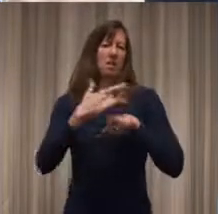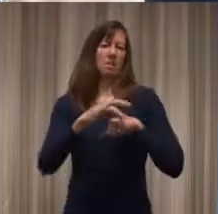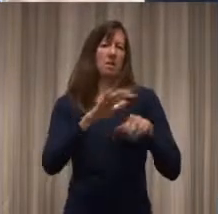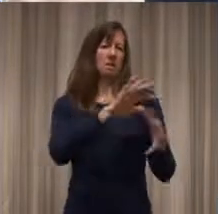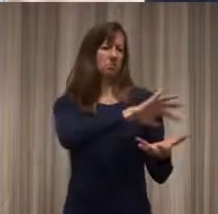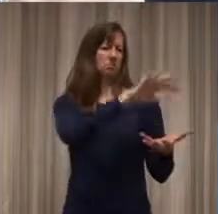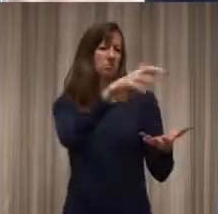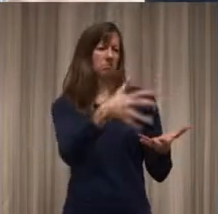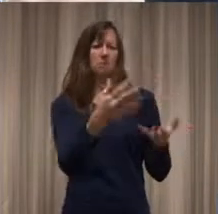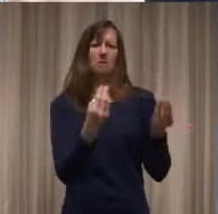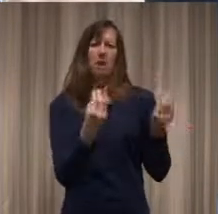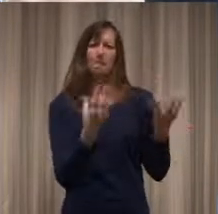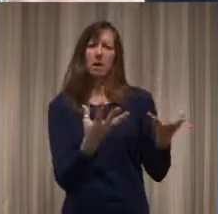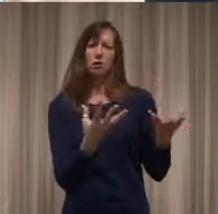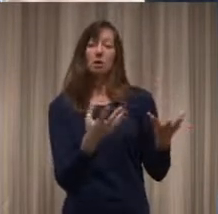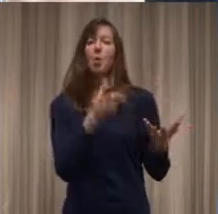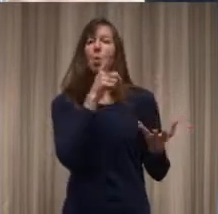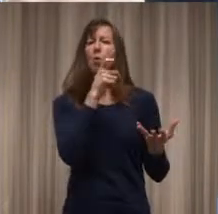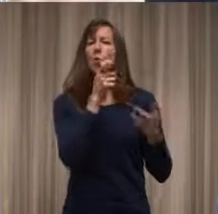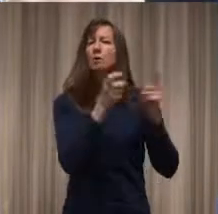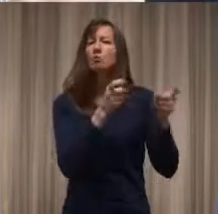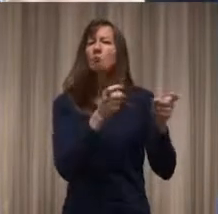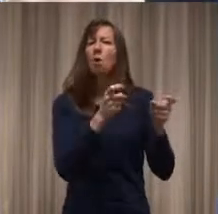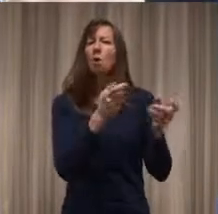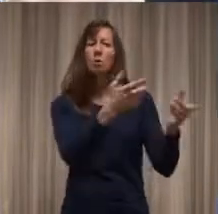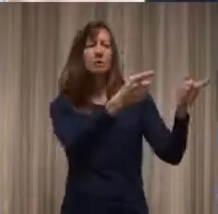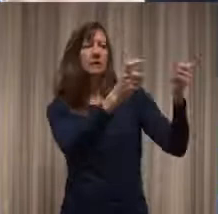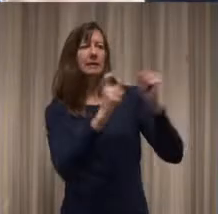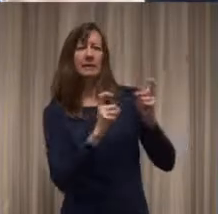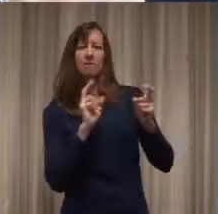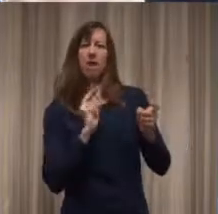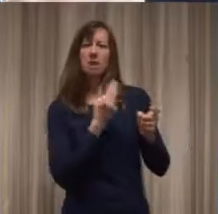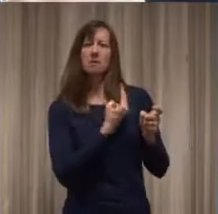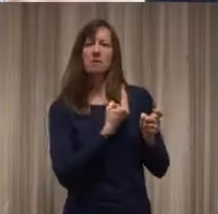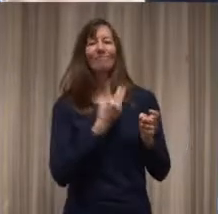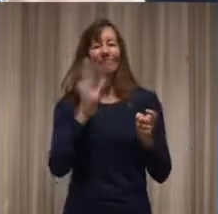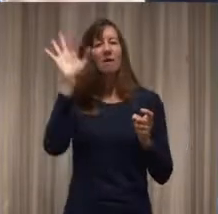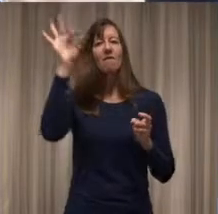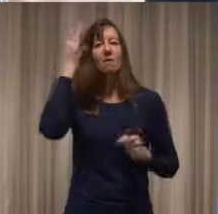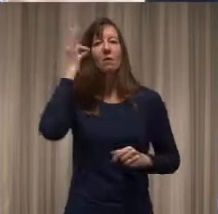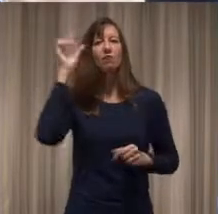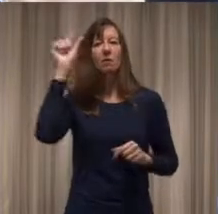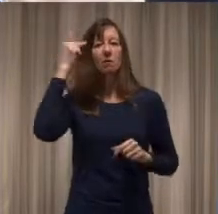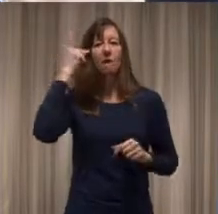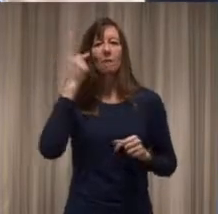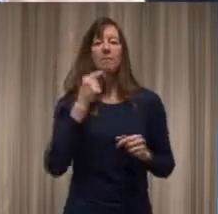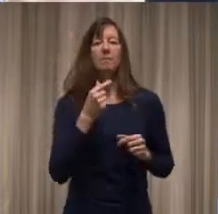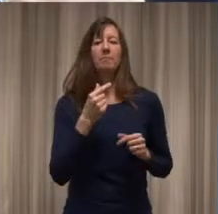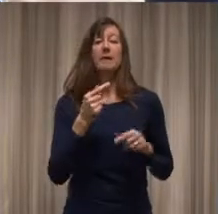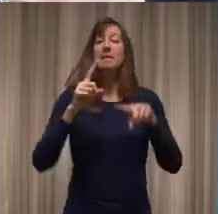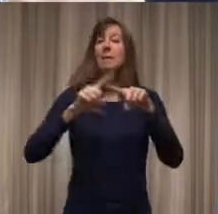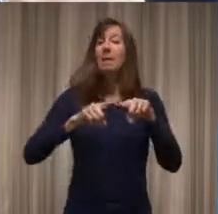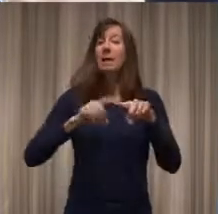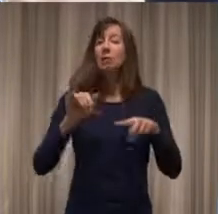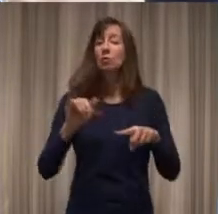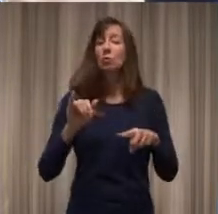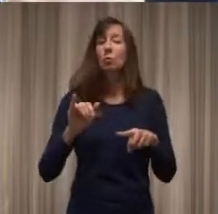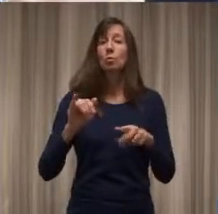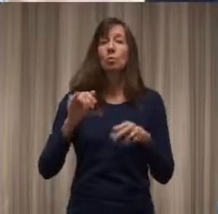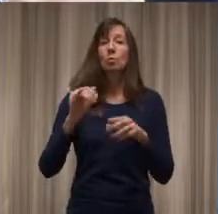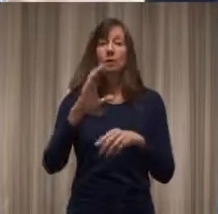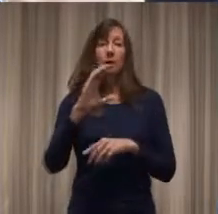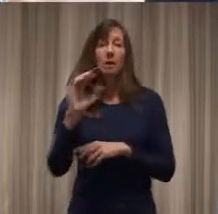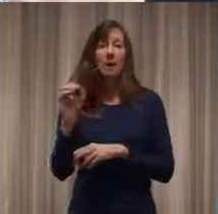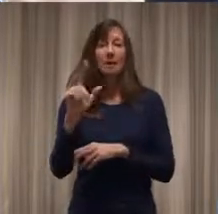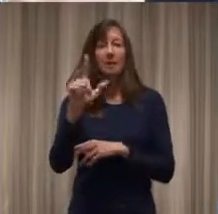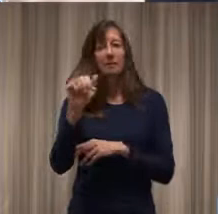the federal government and effectively really limited right now by how quickly Pfizer and Moderna and eventually other companies